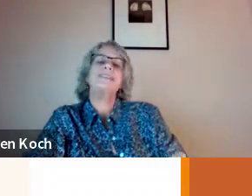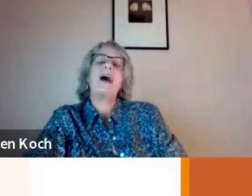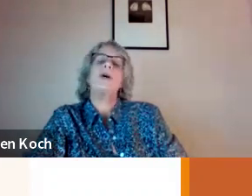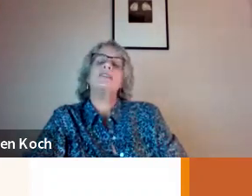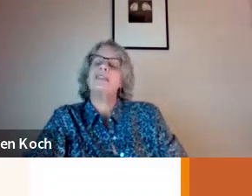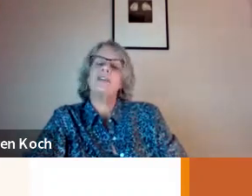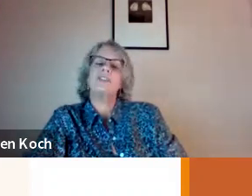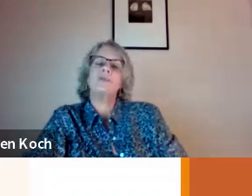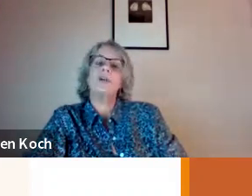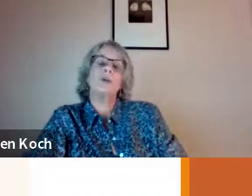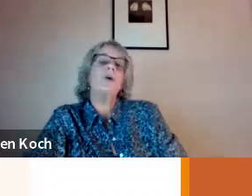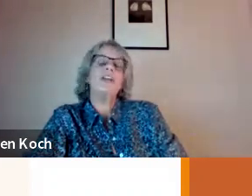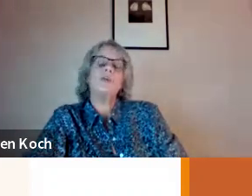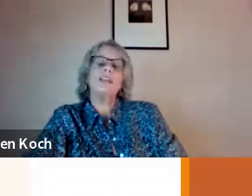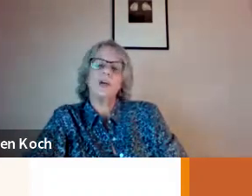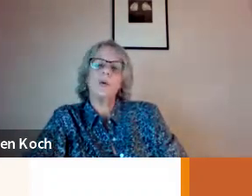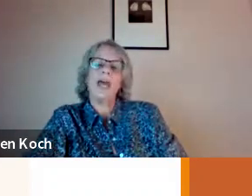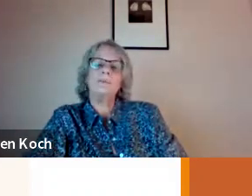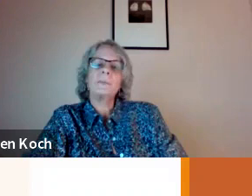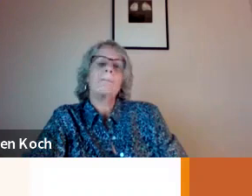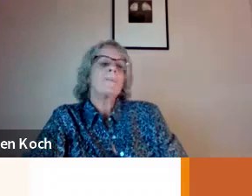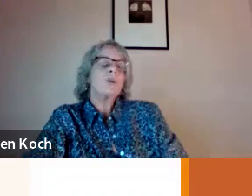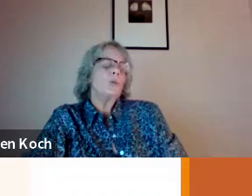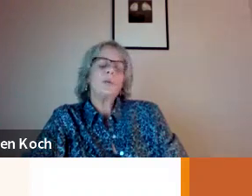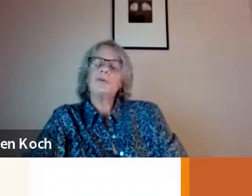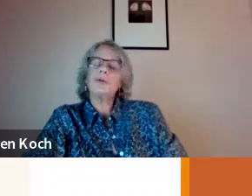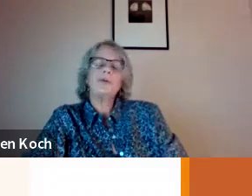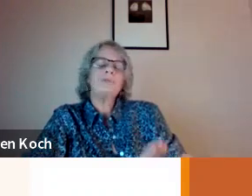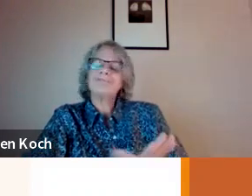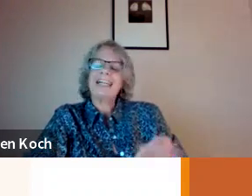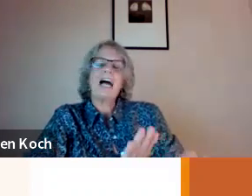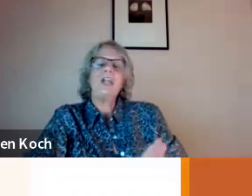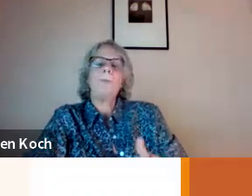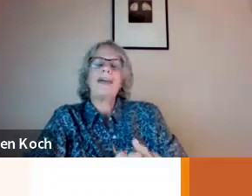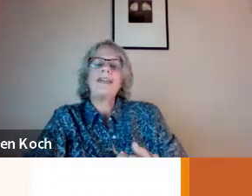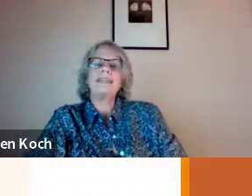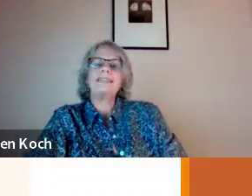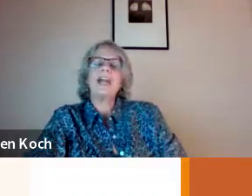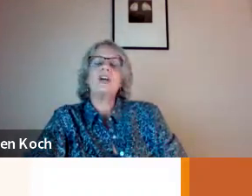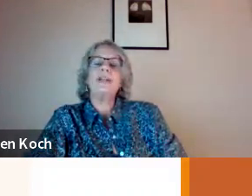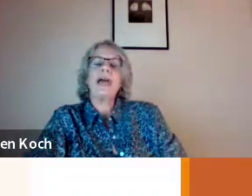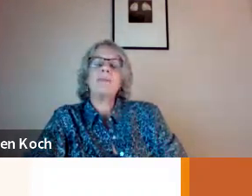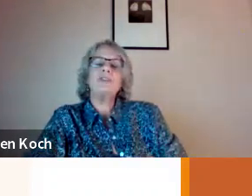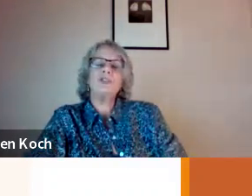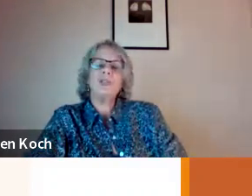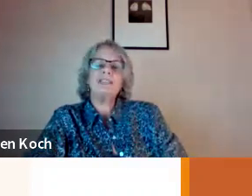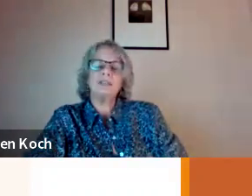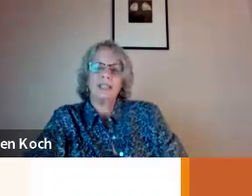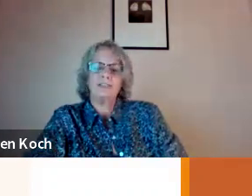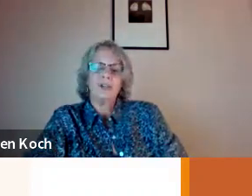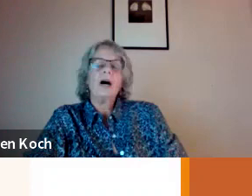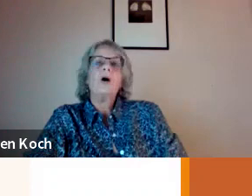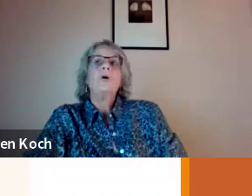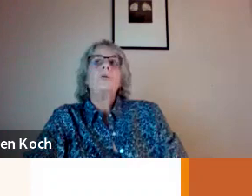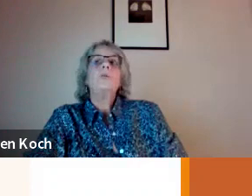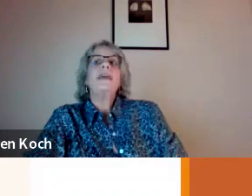call him and allow us to hear his voice? We want to know that he's okay. We were told, nope, that is not going to happen. You need to